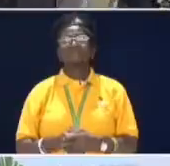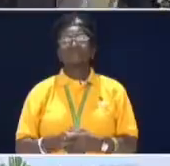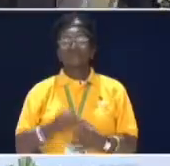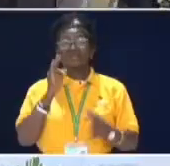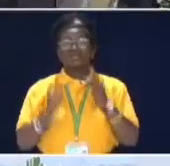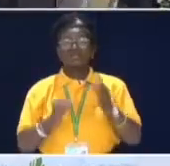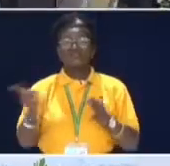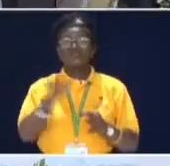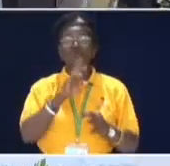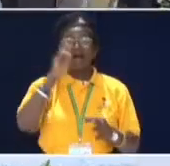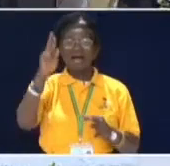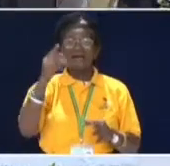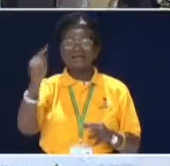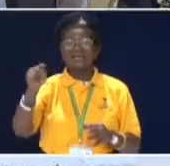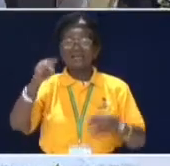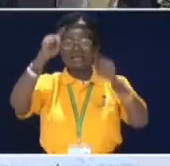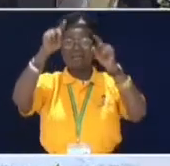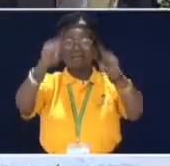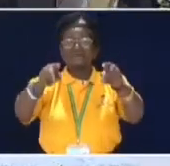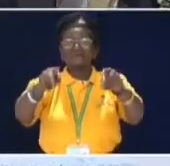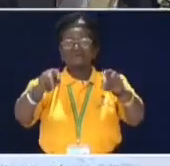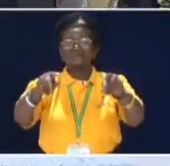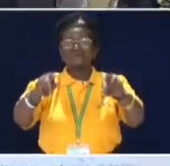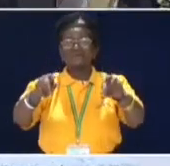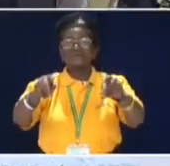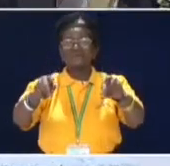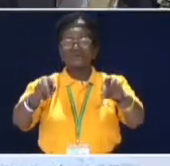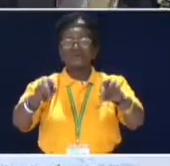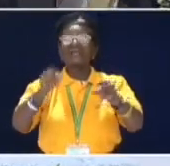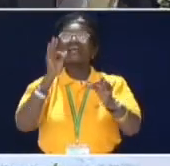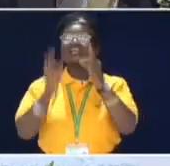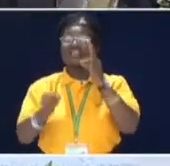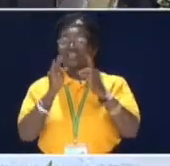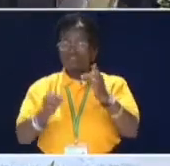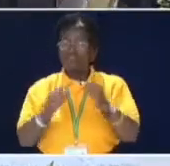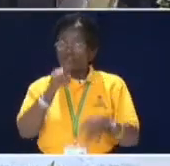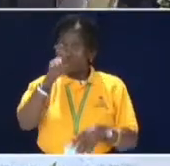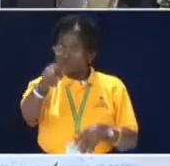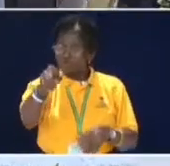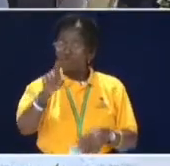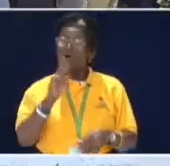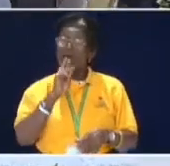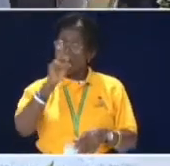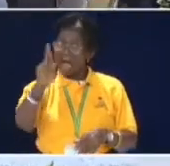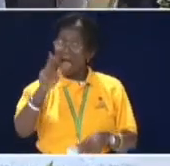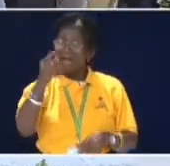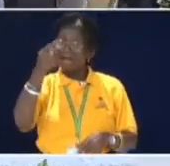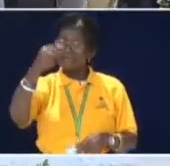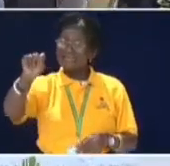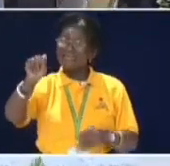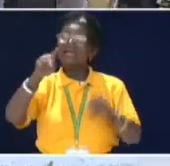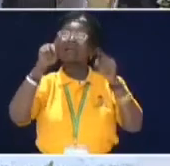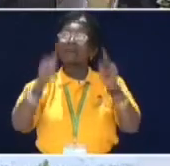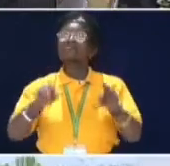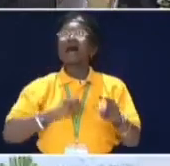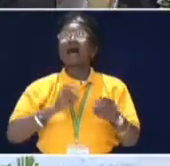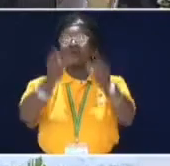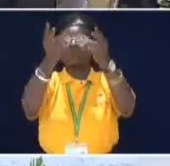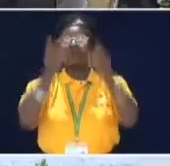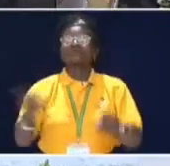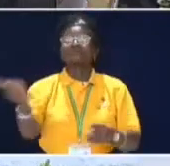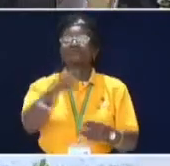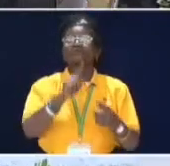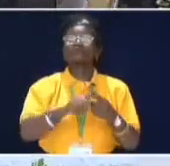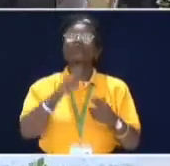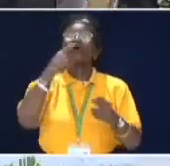that fellow, if you are that fellow, I want you to praise God as if you